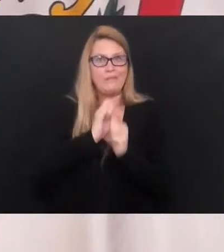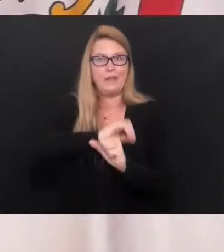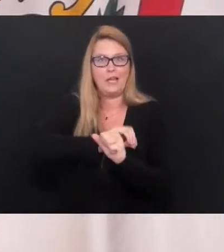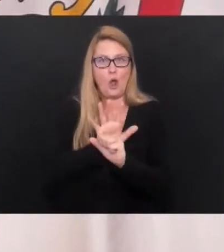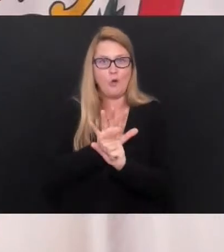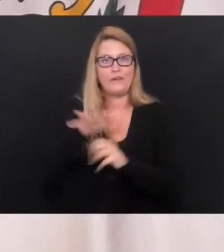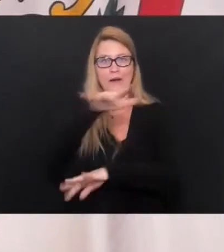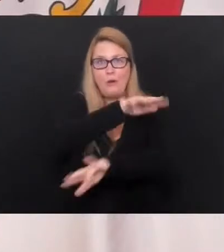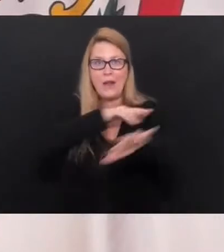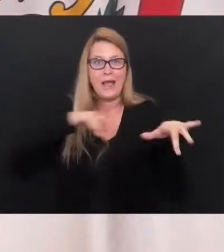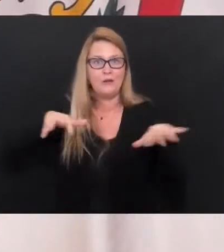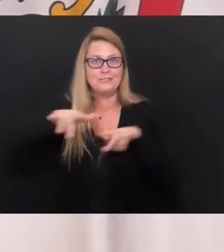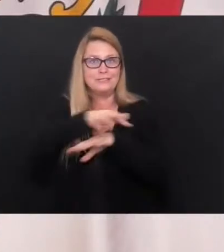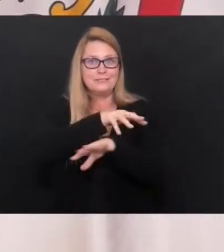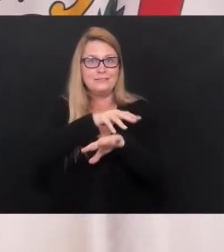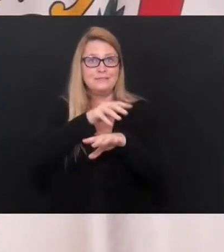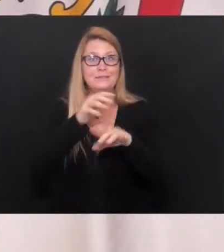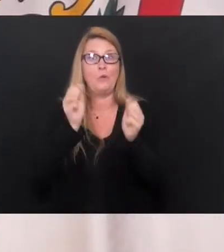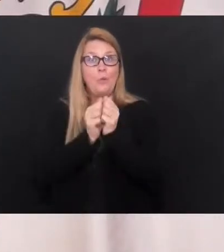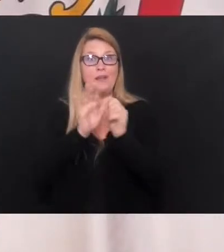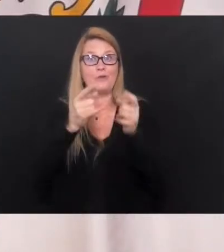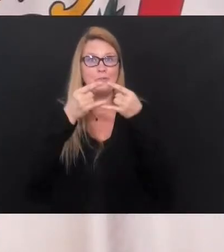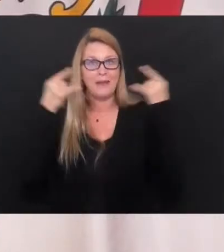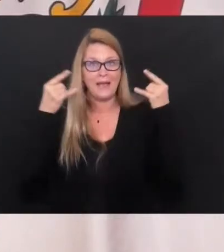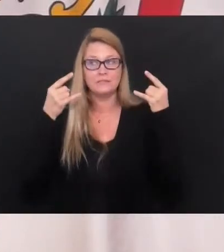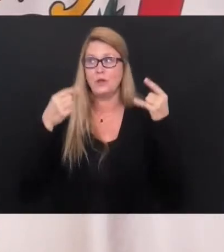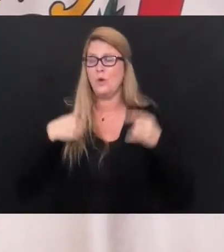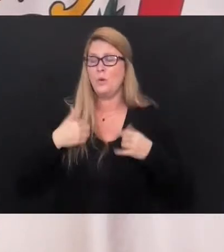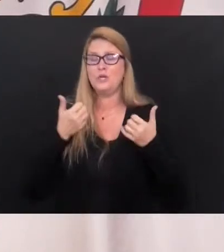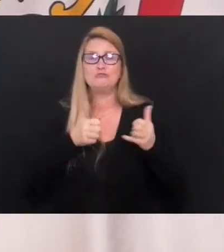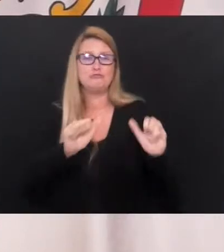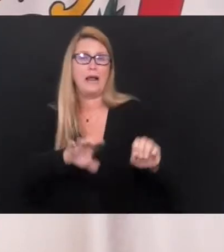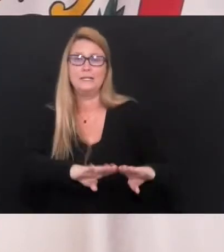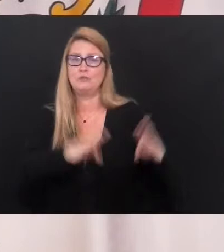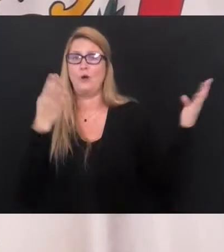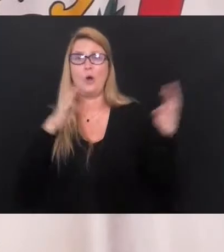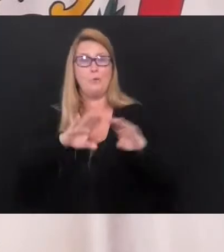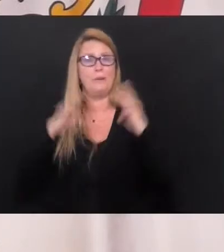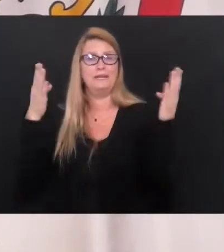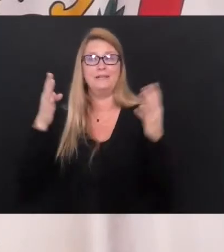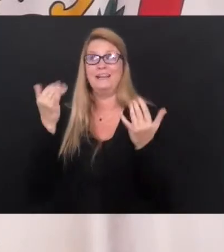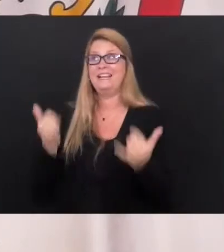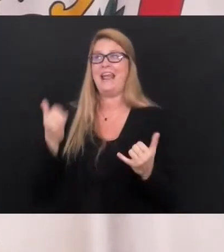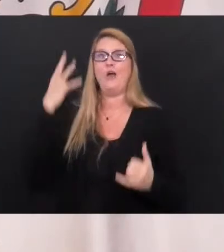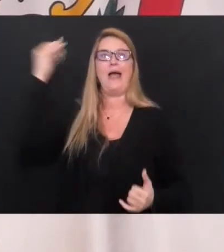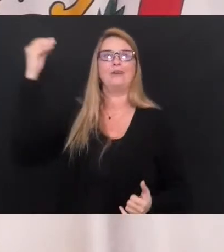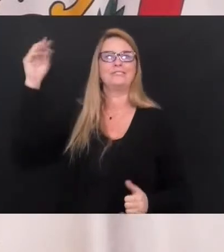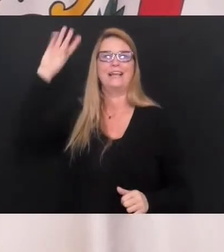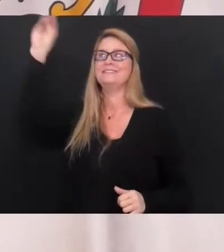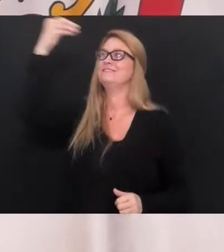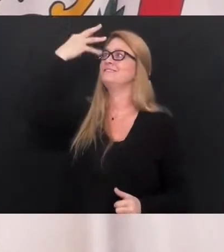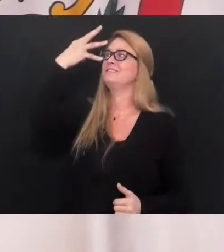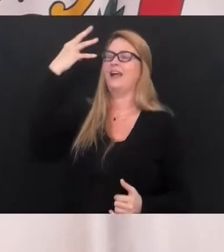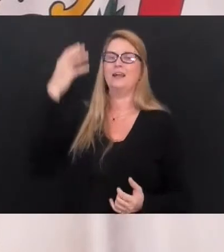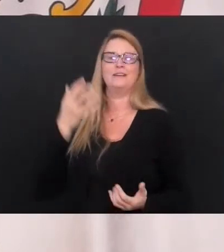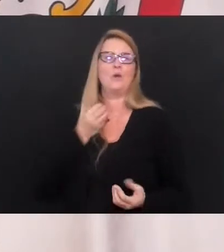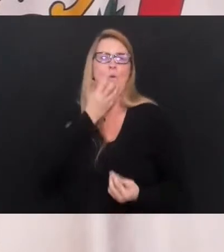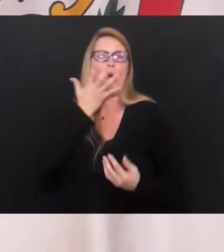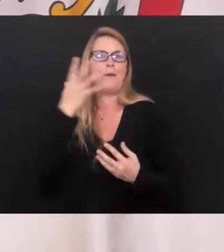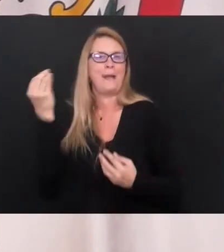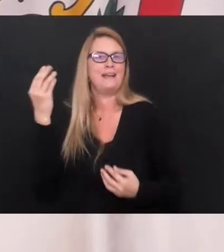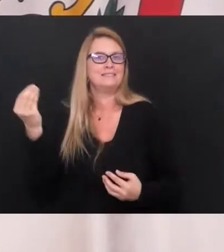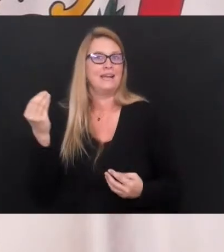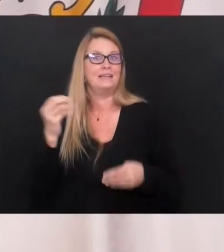can. We've got most everything open back up. Like I said, the sun's shining. And absolutely the number of people